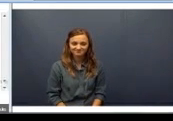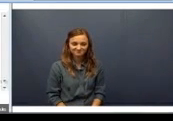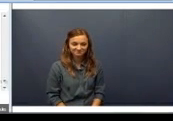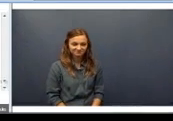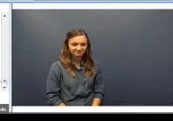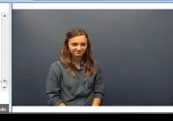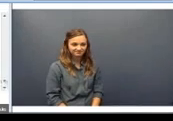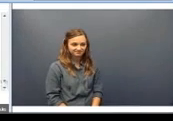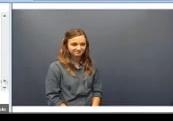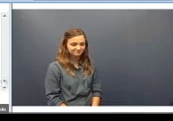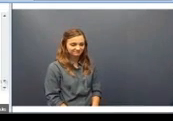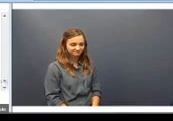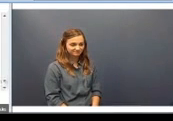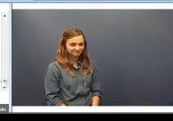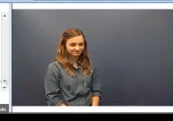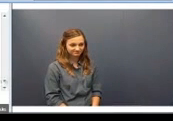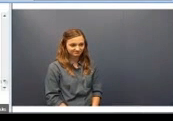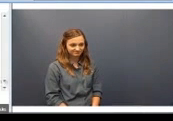*1.